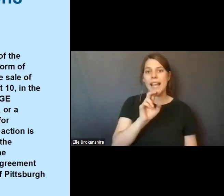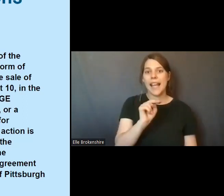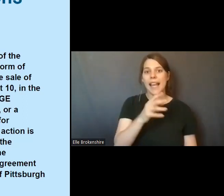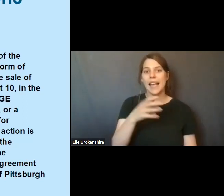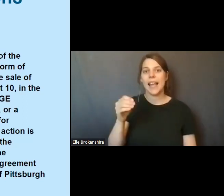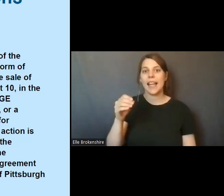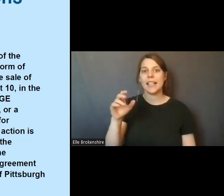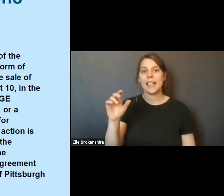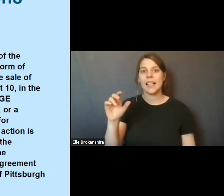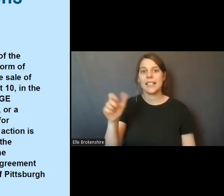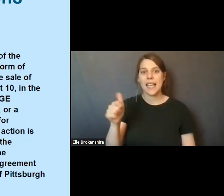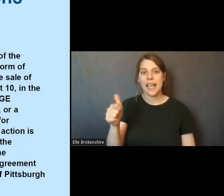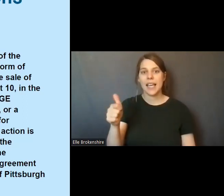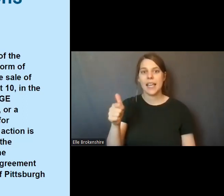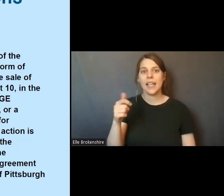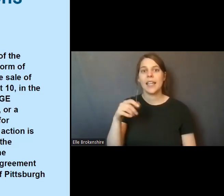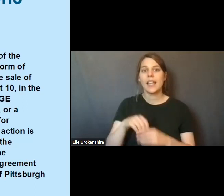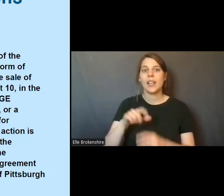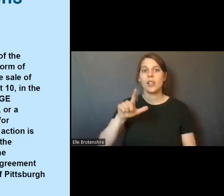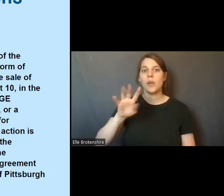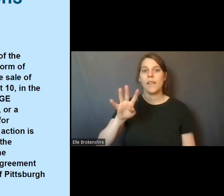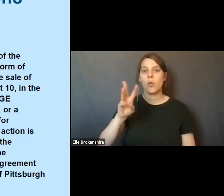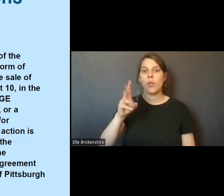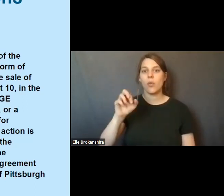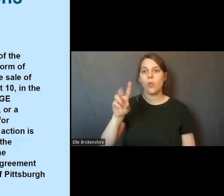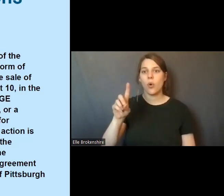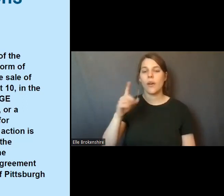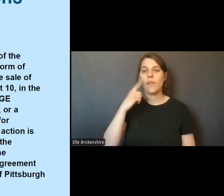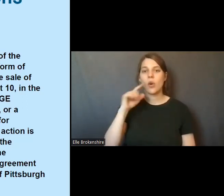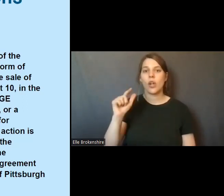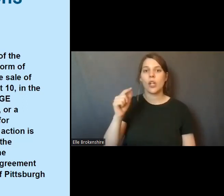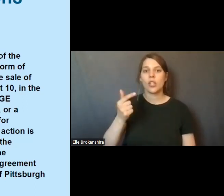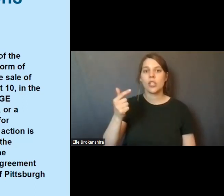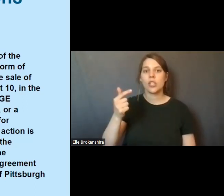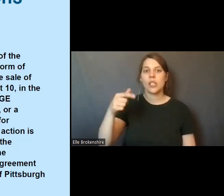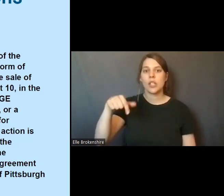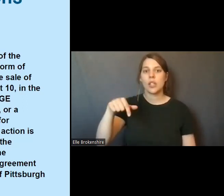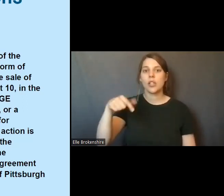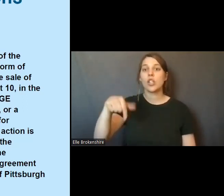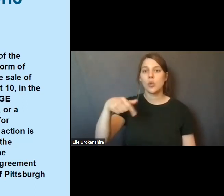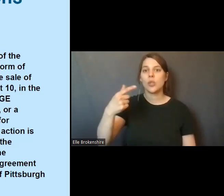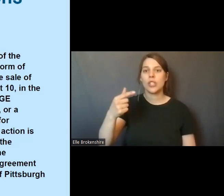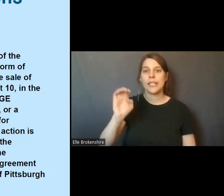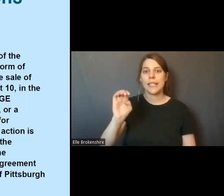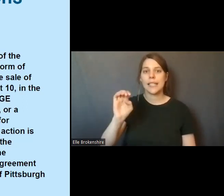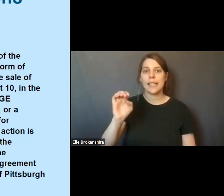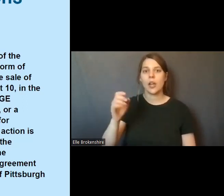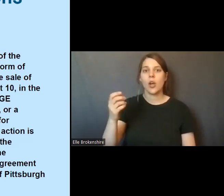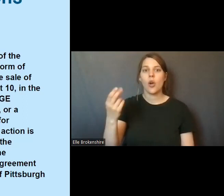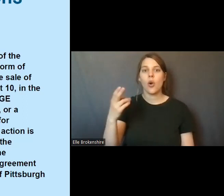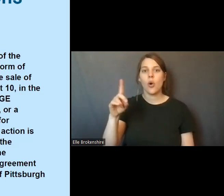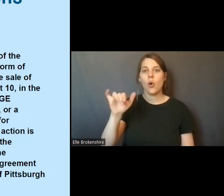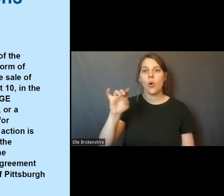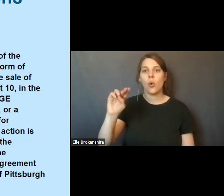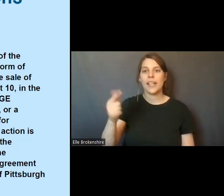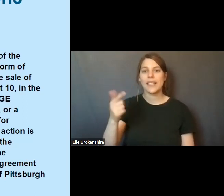Ward to QGE Holdings, LLC, or a related entity for $300,000. This action is